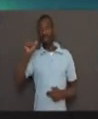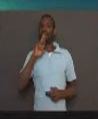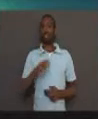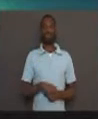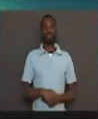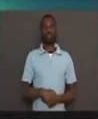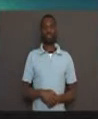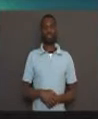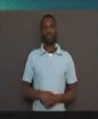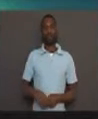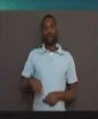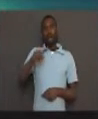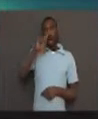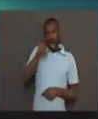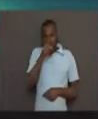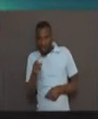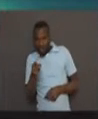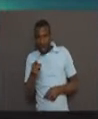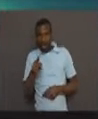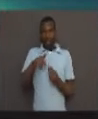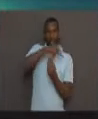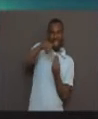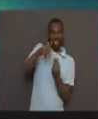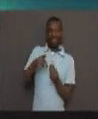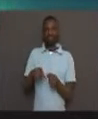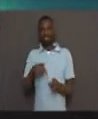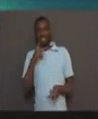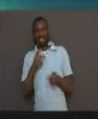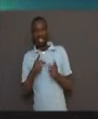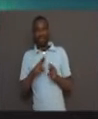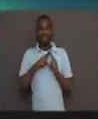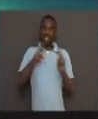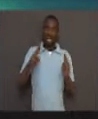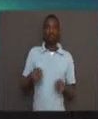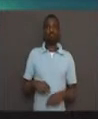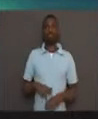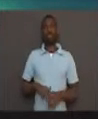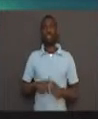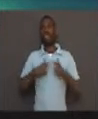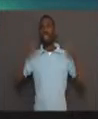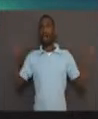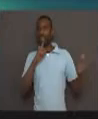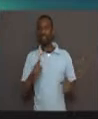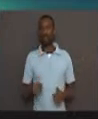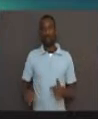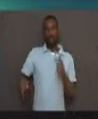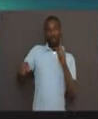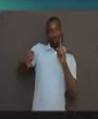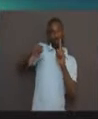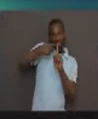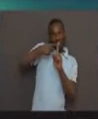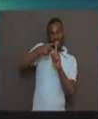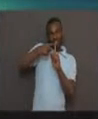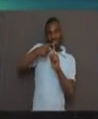An alpha particle is relatively large with a positive charge